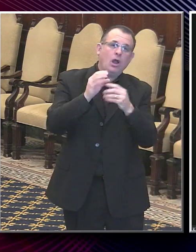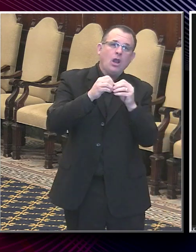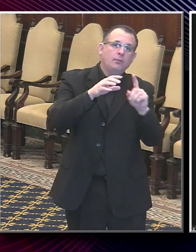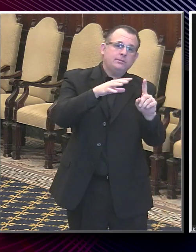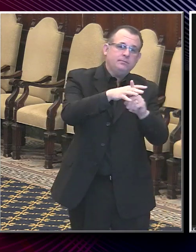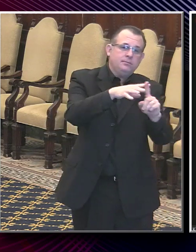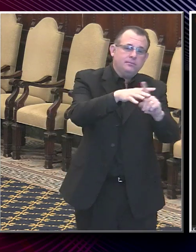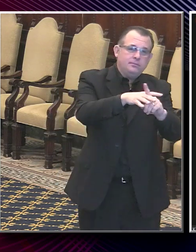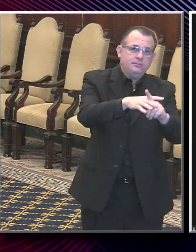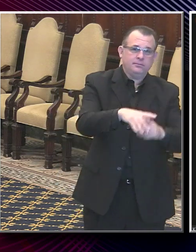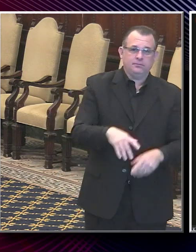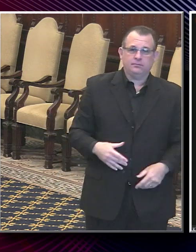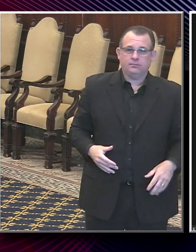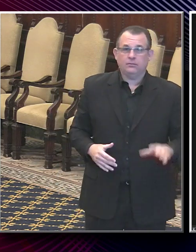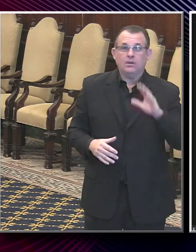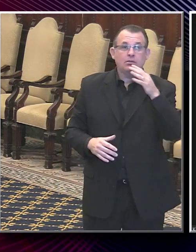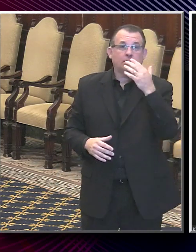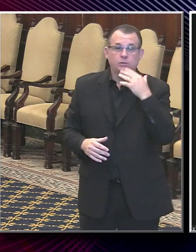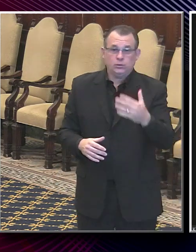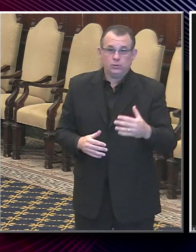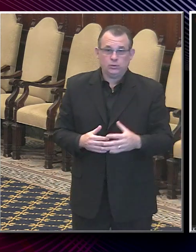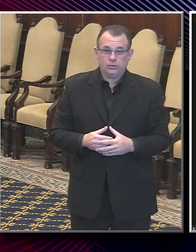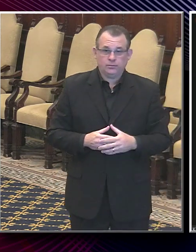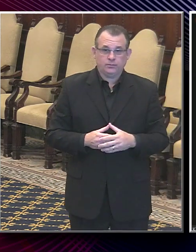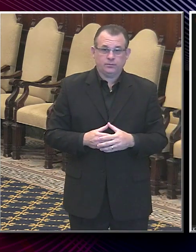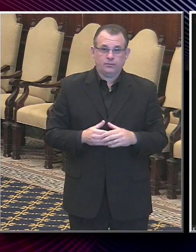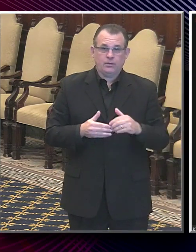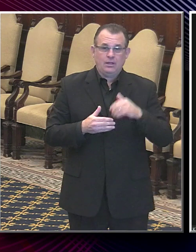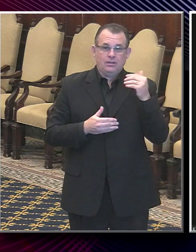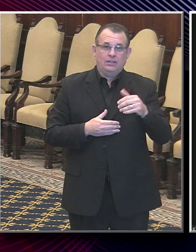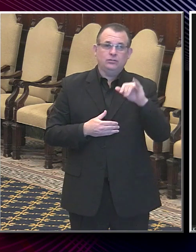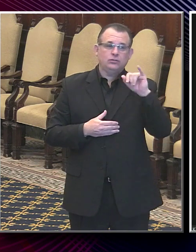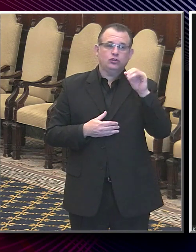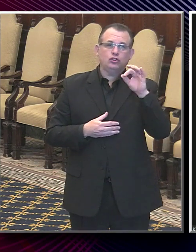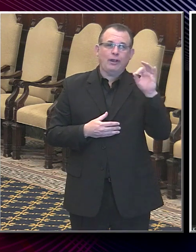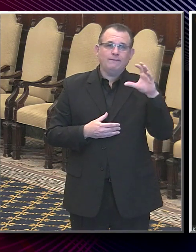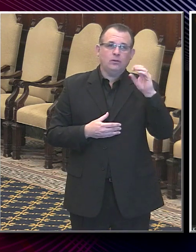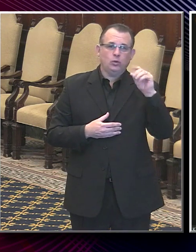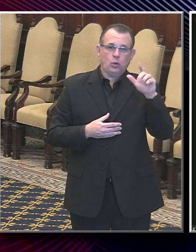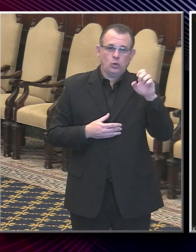Thanks, Mitch. We're going to go now to Geoff Cole with Fox 29.